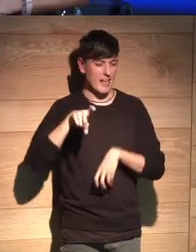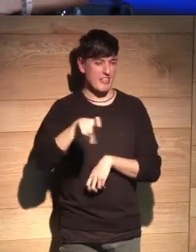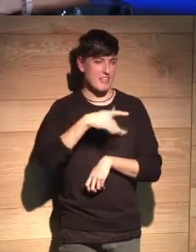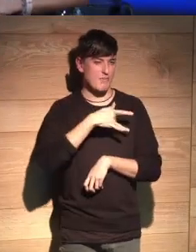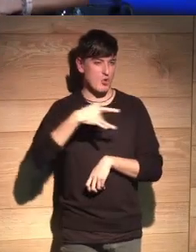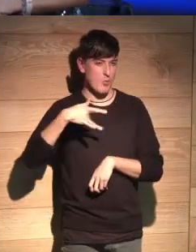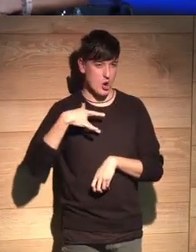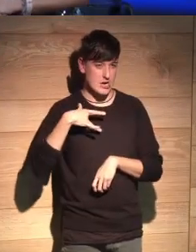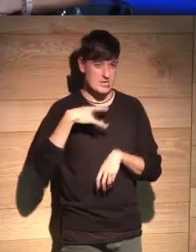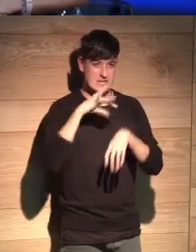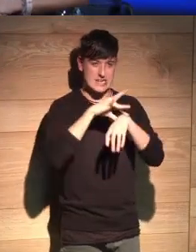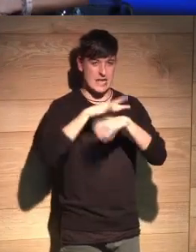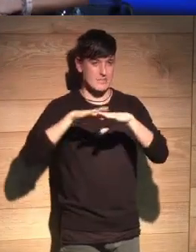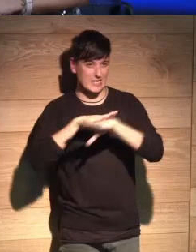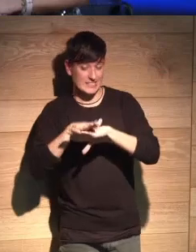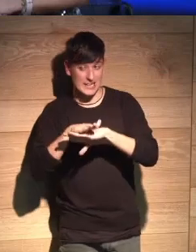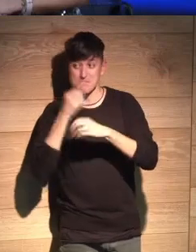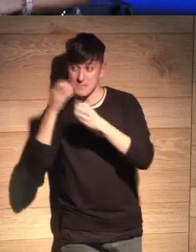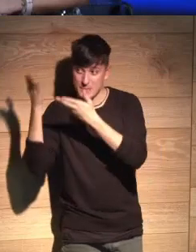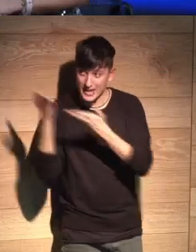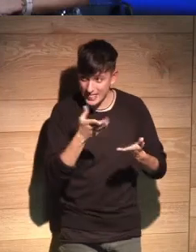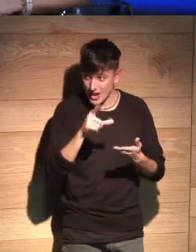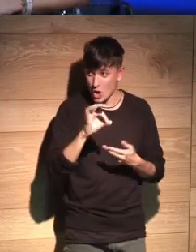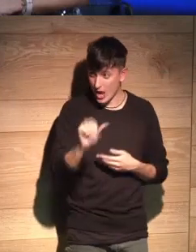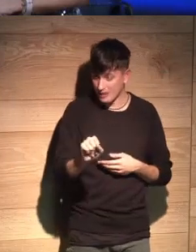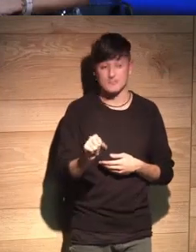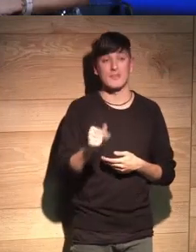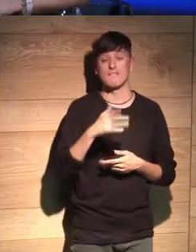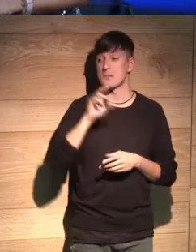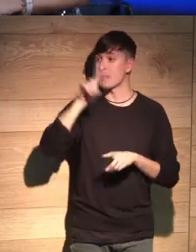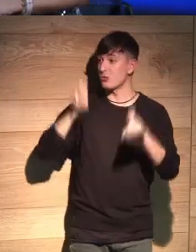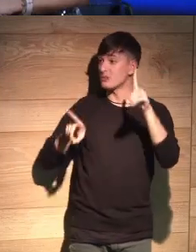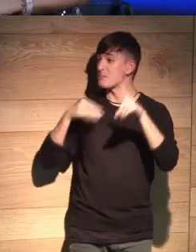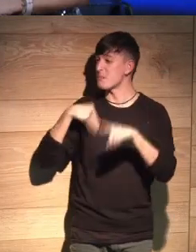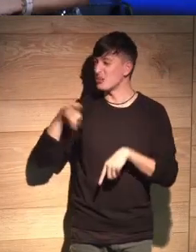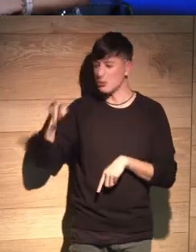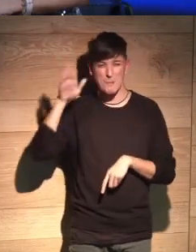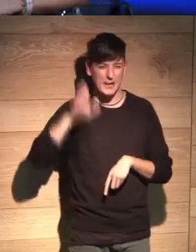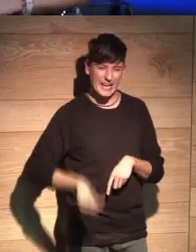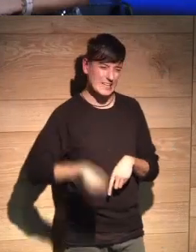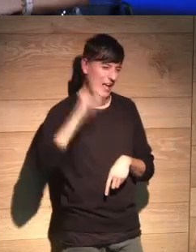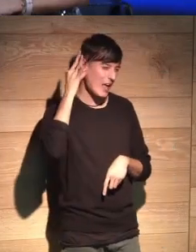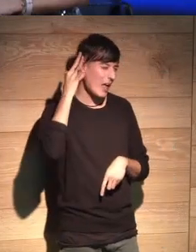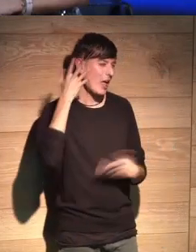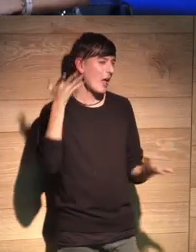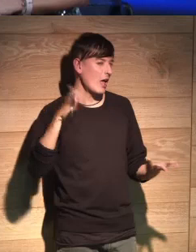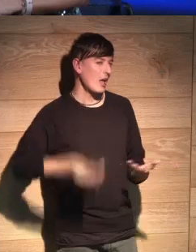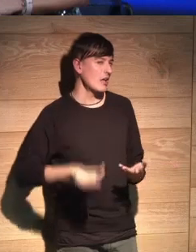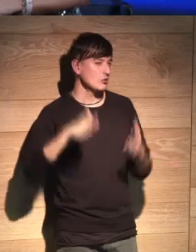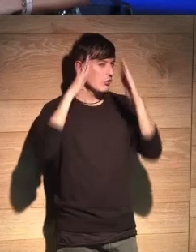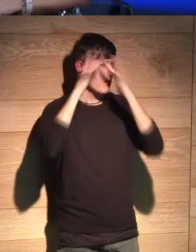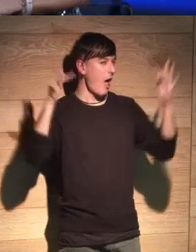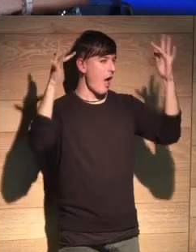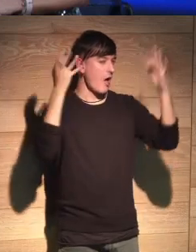cancer. Bolola, welcome. Thank you. I asked you the same question. What were you dreaming of when you were a little